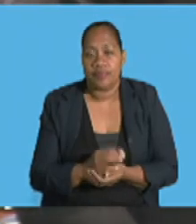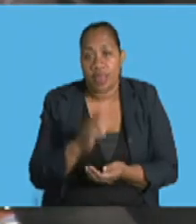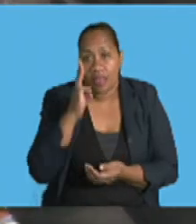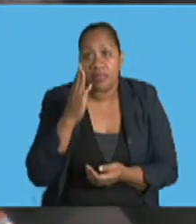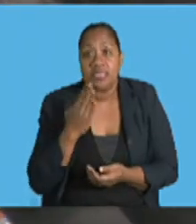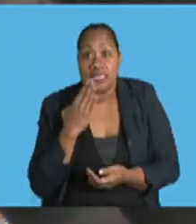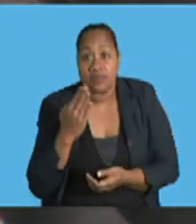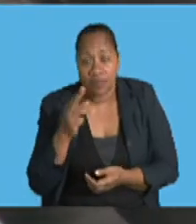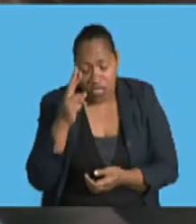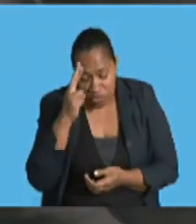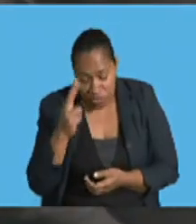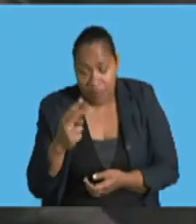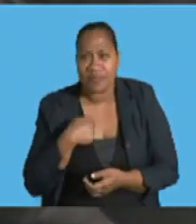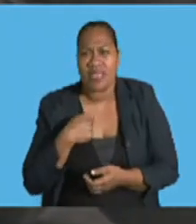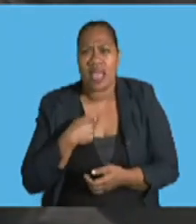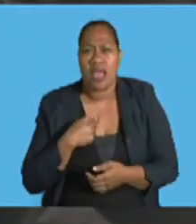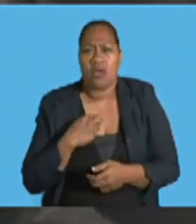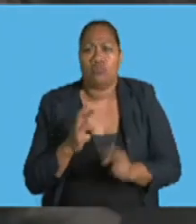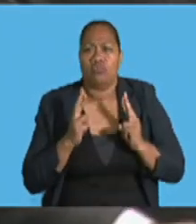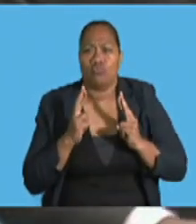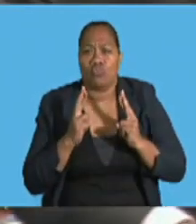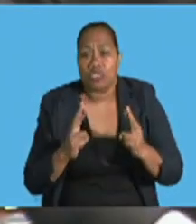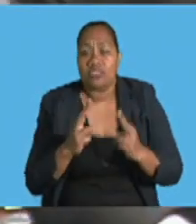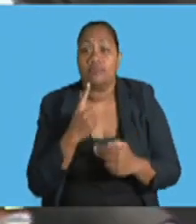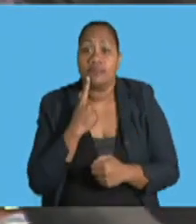I wish to say again that the